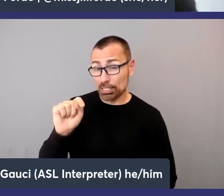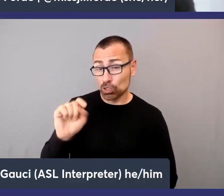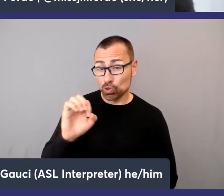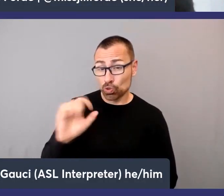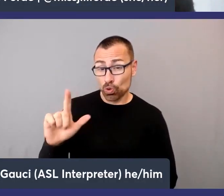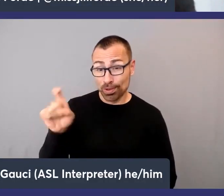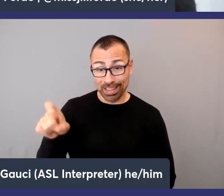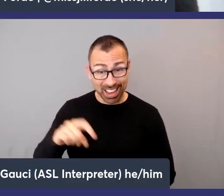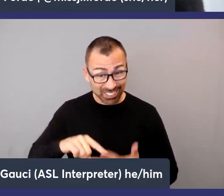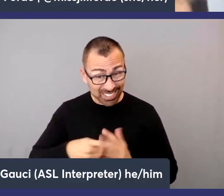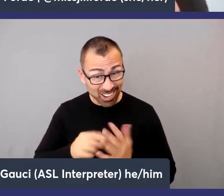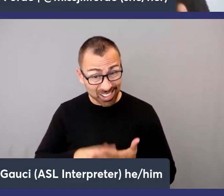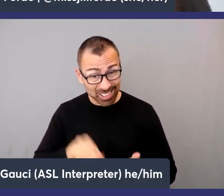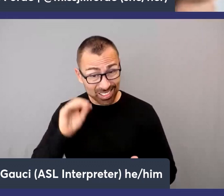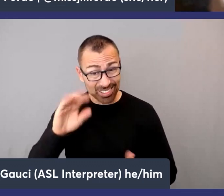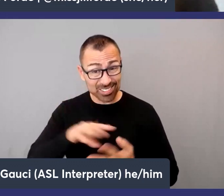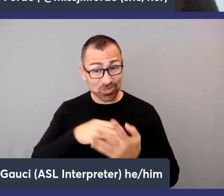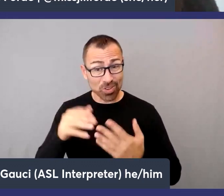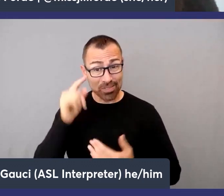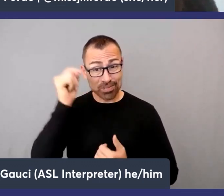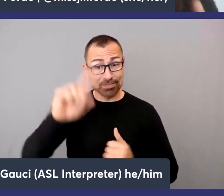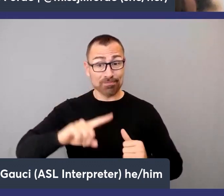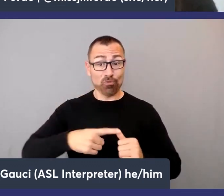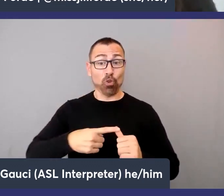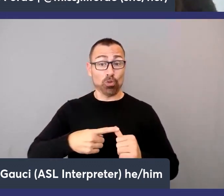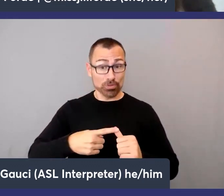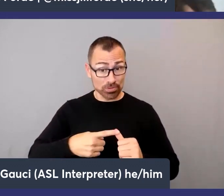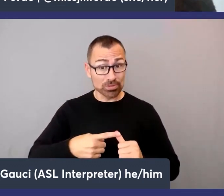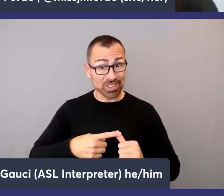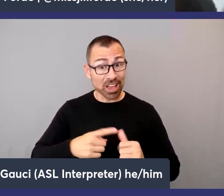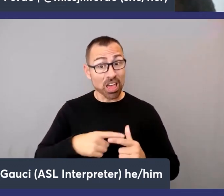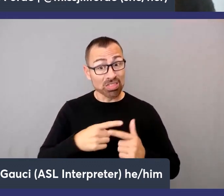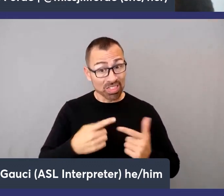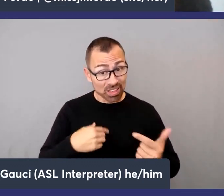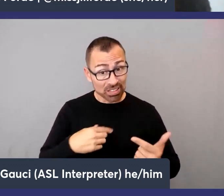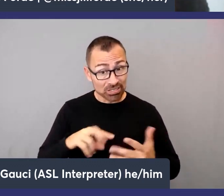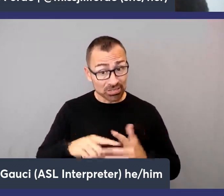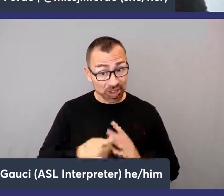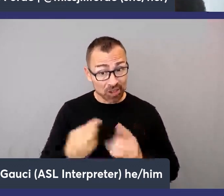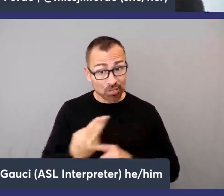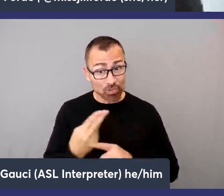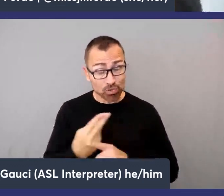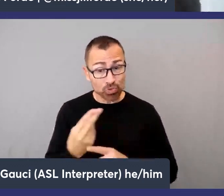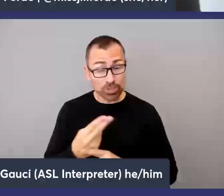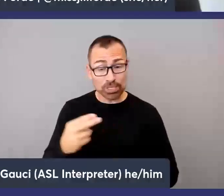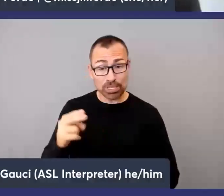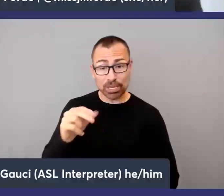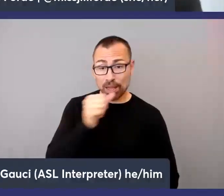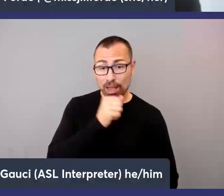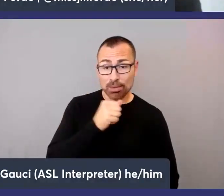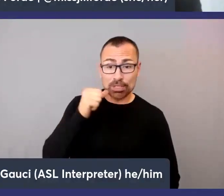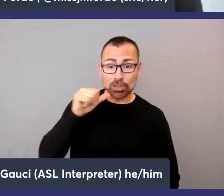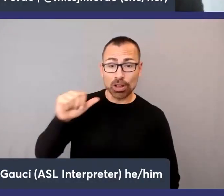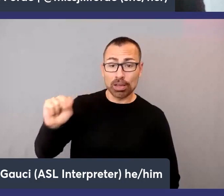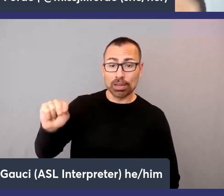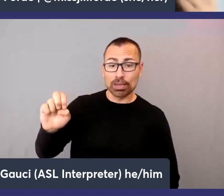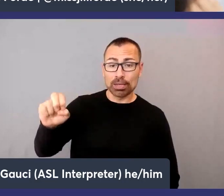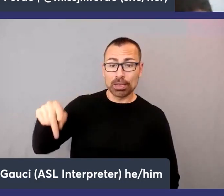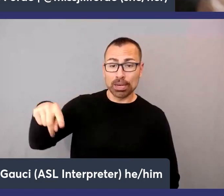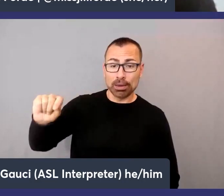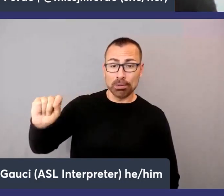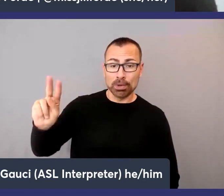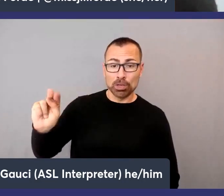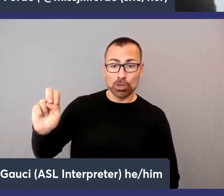start learning graph theory first and then start using Amazon Neptune? Or does this tool allow them to be able